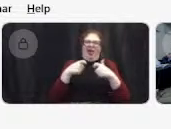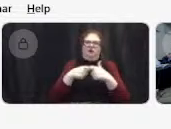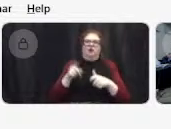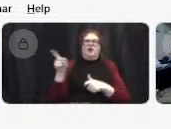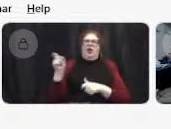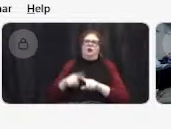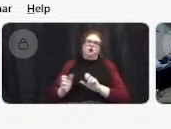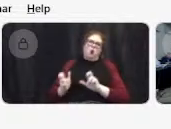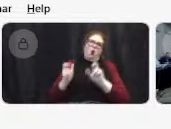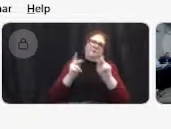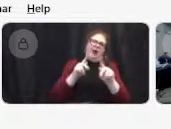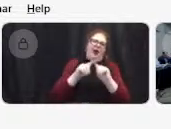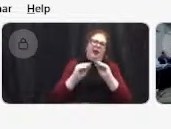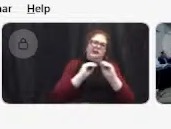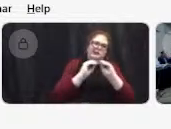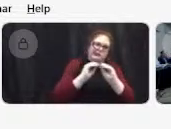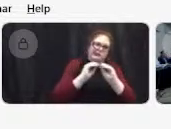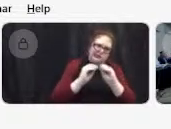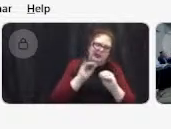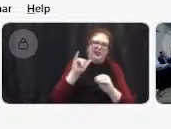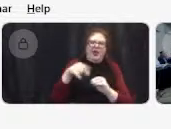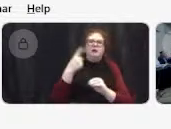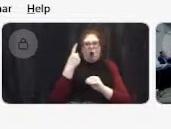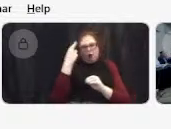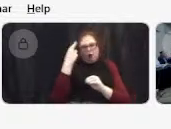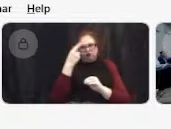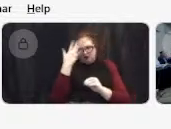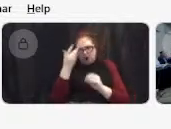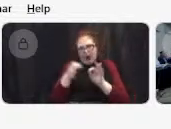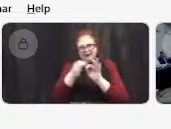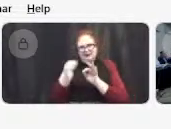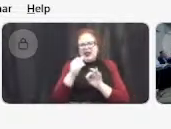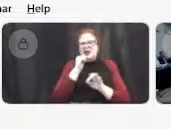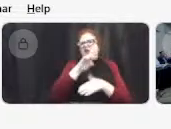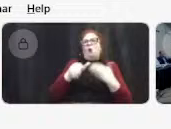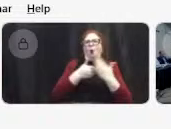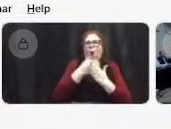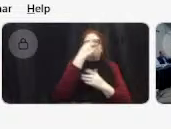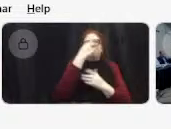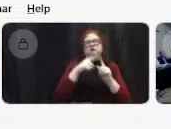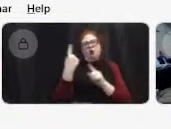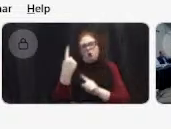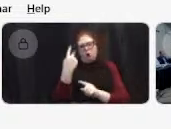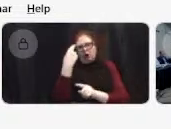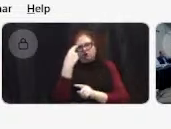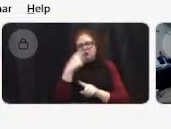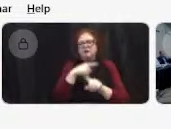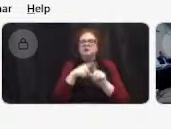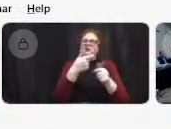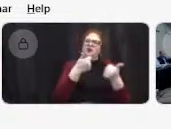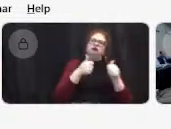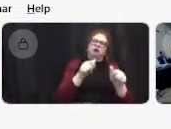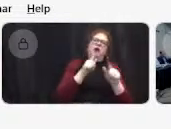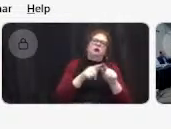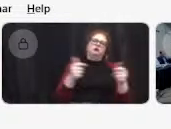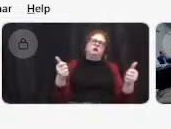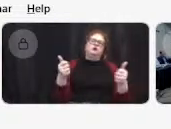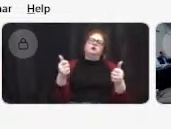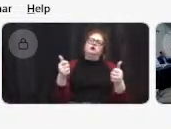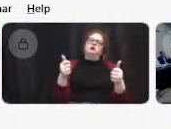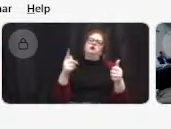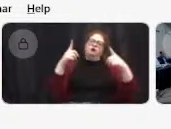but that's one of the reasons for delay. But again, they're trying to pour the driveways and the sidewalks at the same time, so they